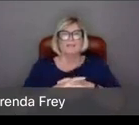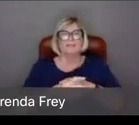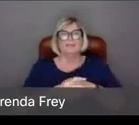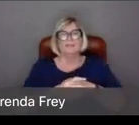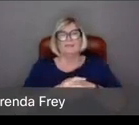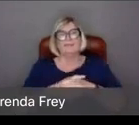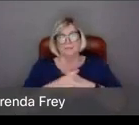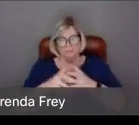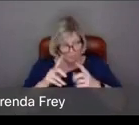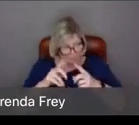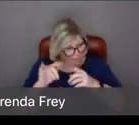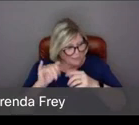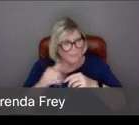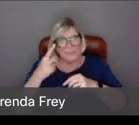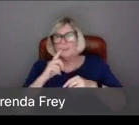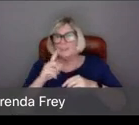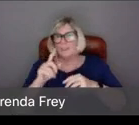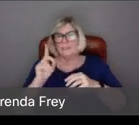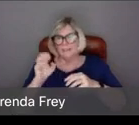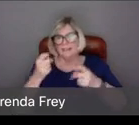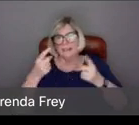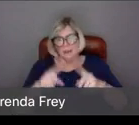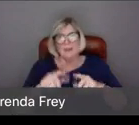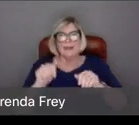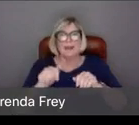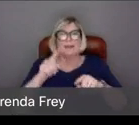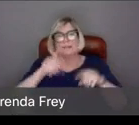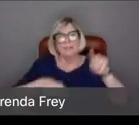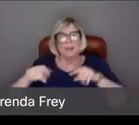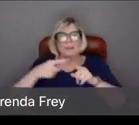But that certainly does happen where they're different.